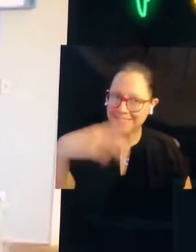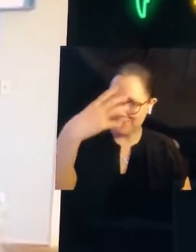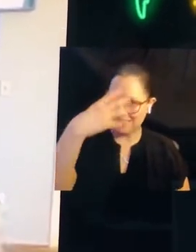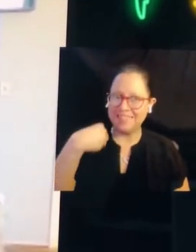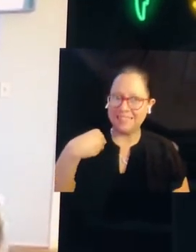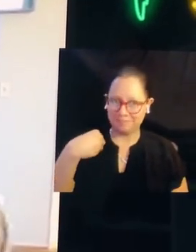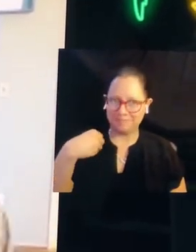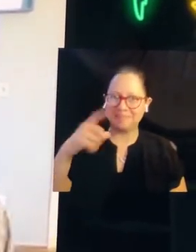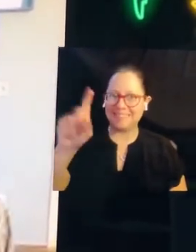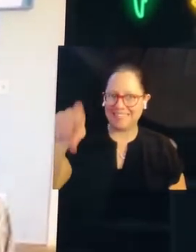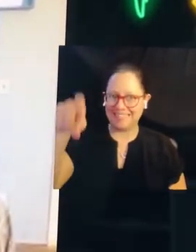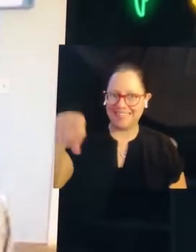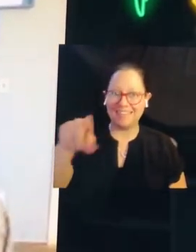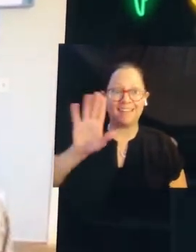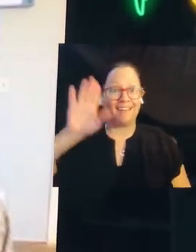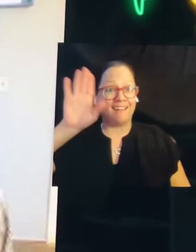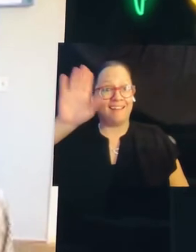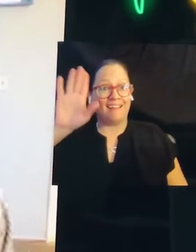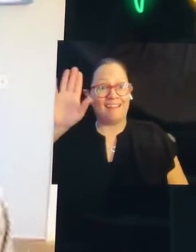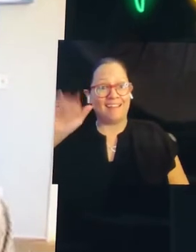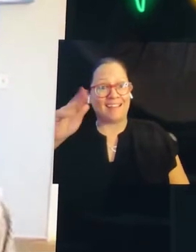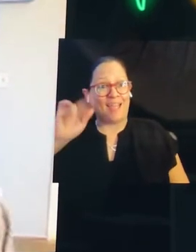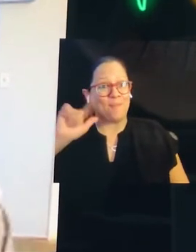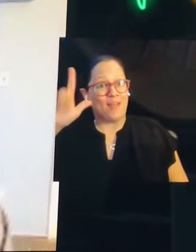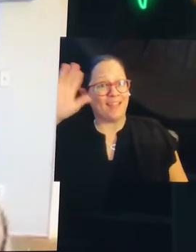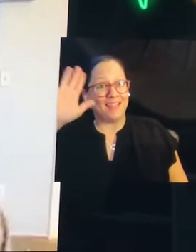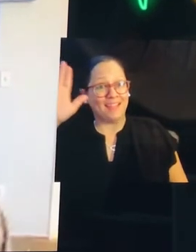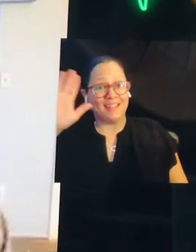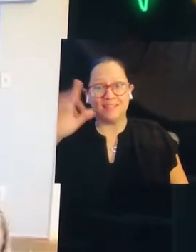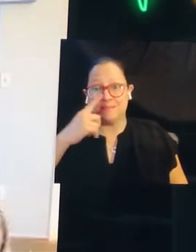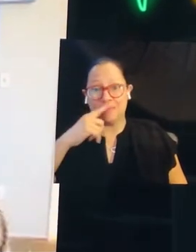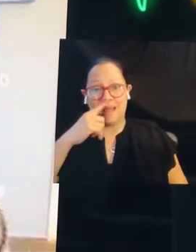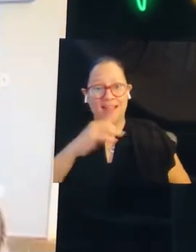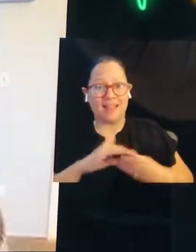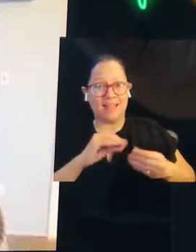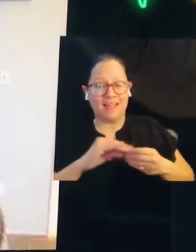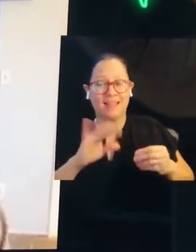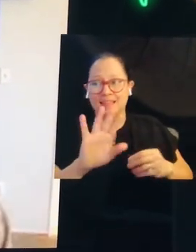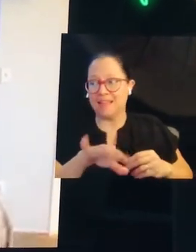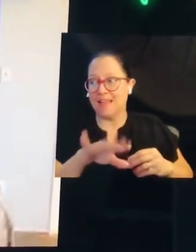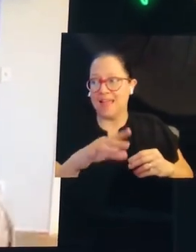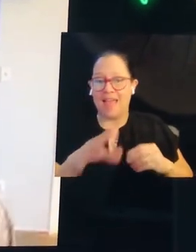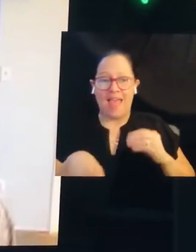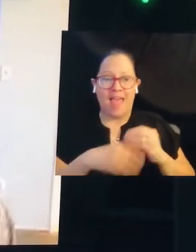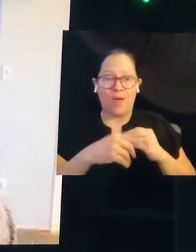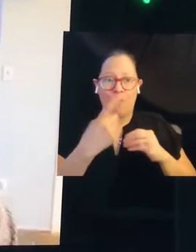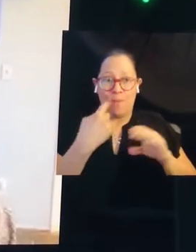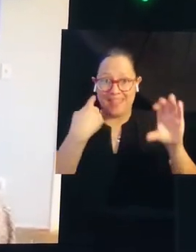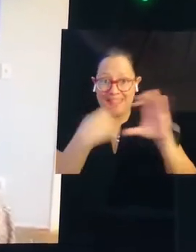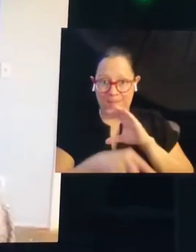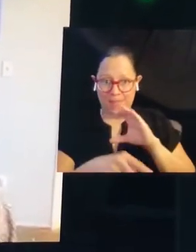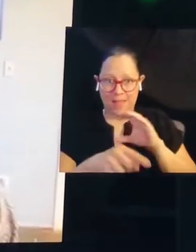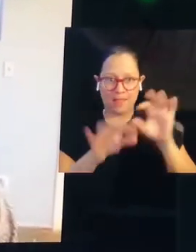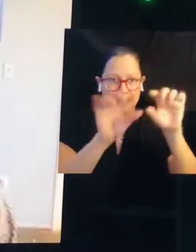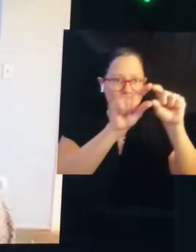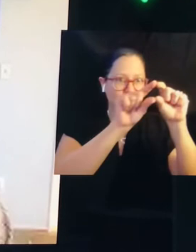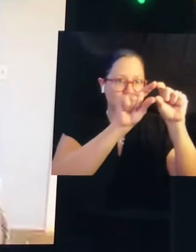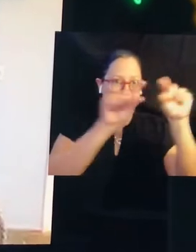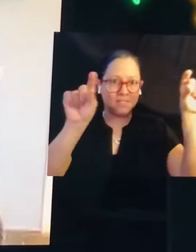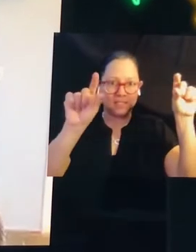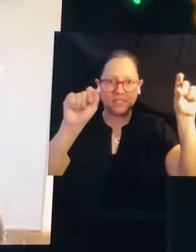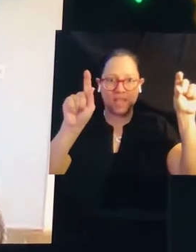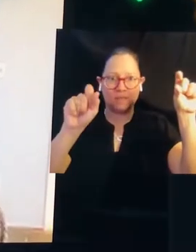make can sure I just you say, give yourself that place. Sorry, can I just say one thing about emailing? The subject line. The subject line is